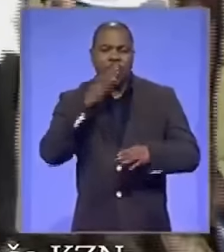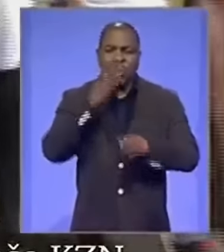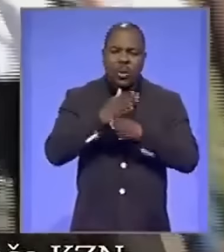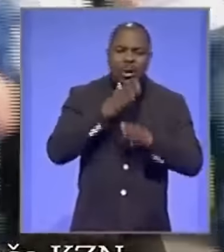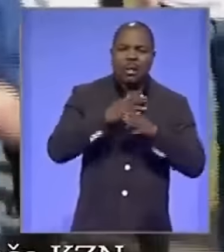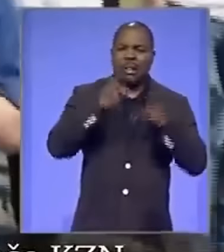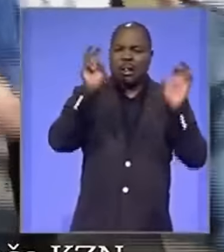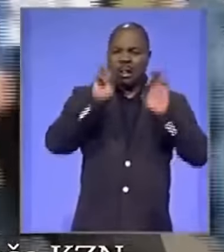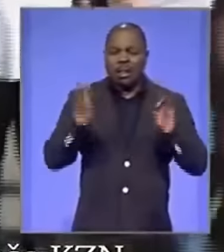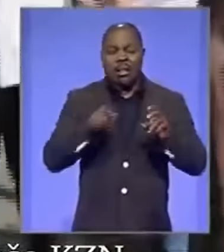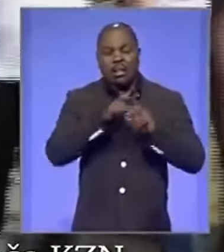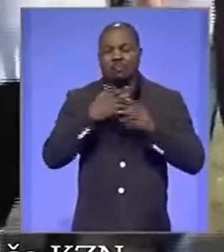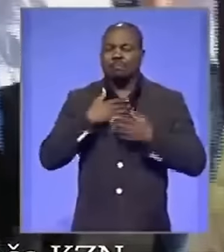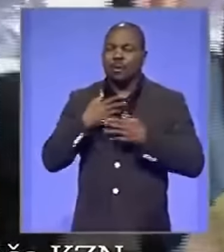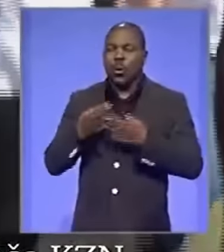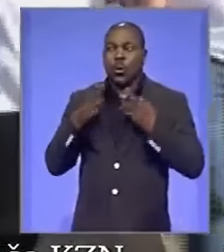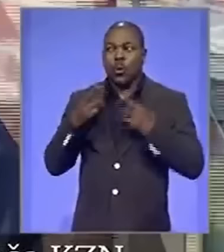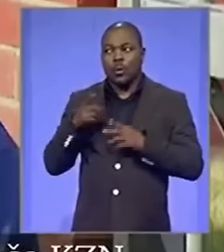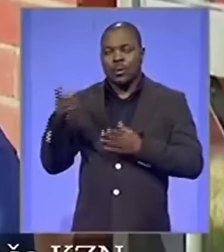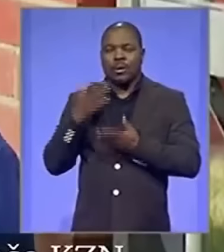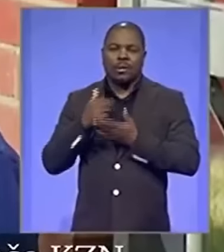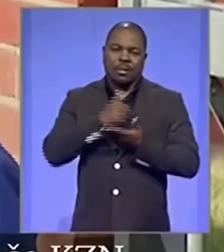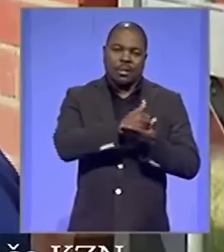ya bona e go DA.